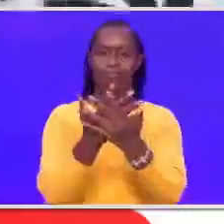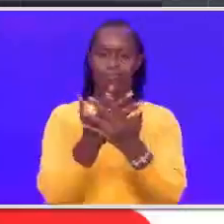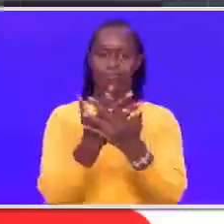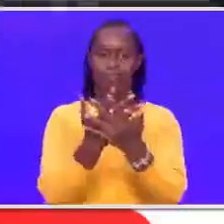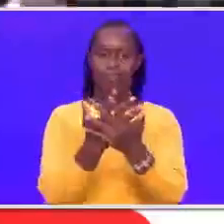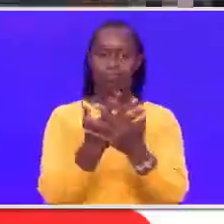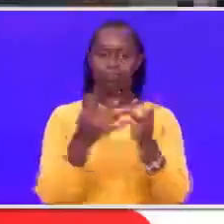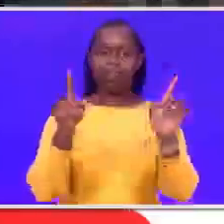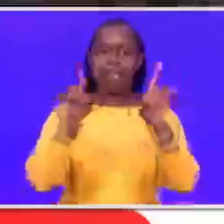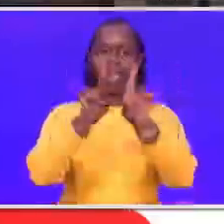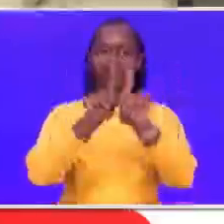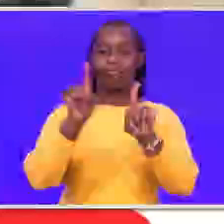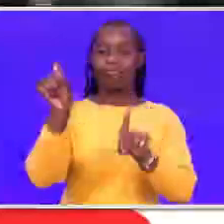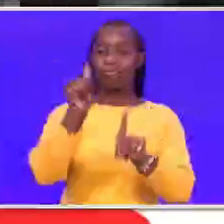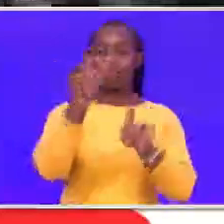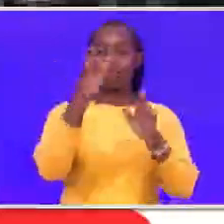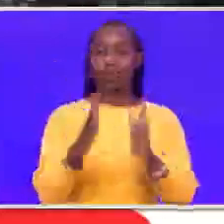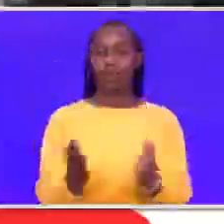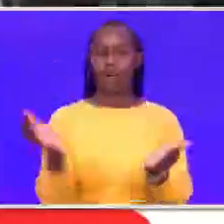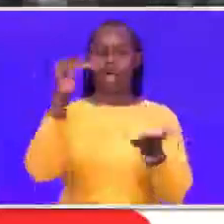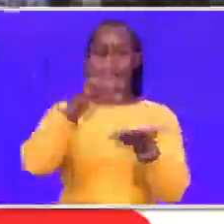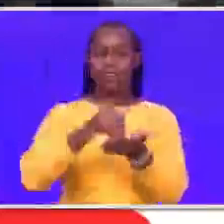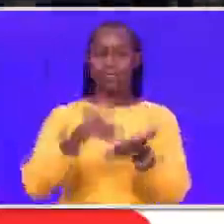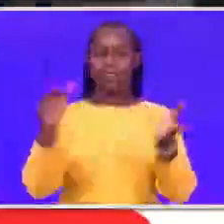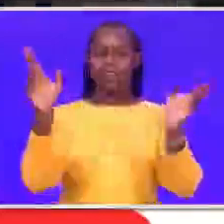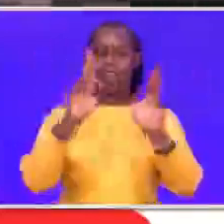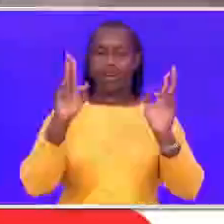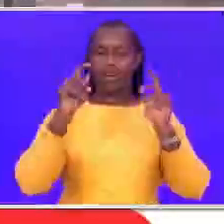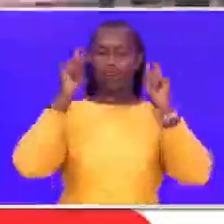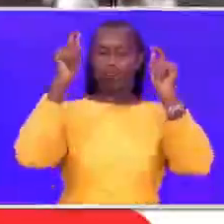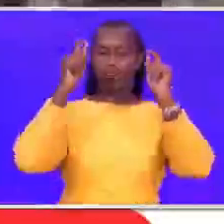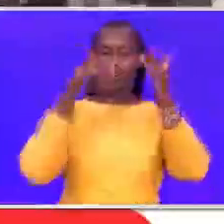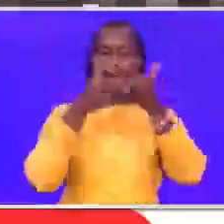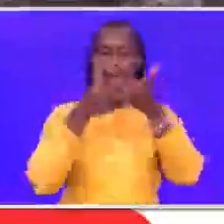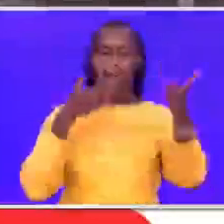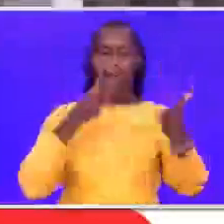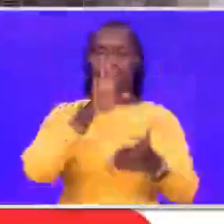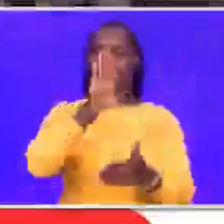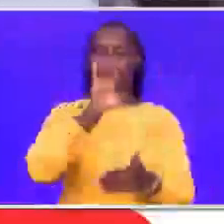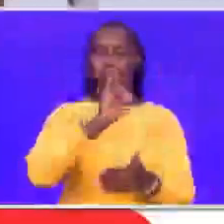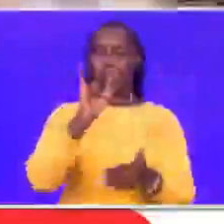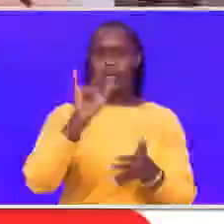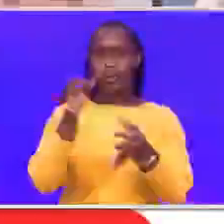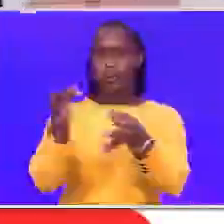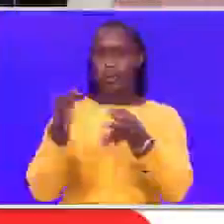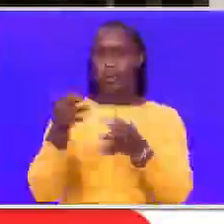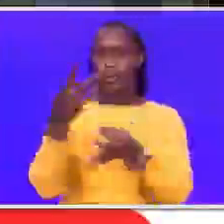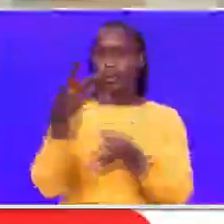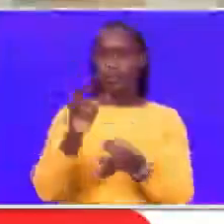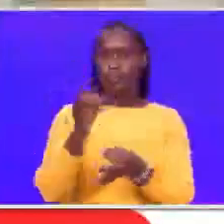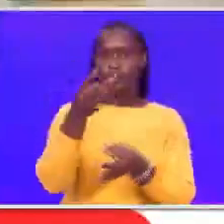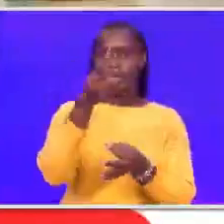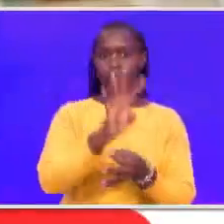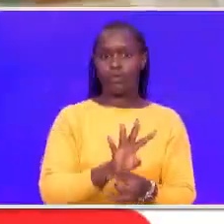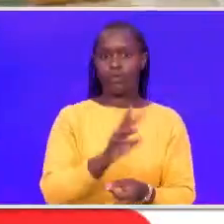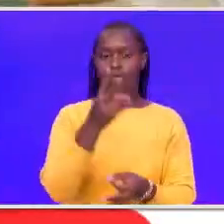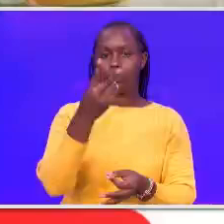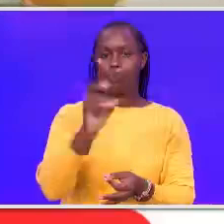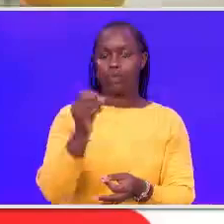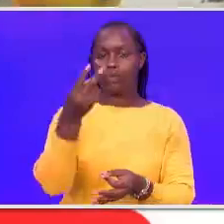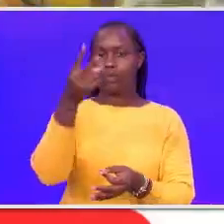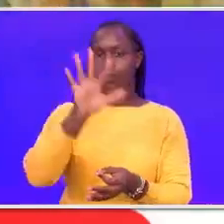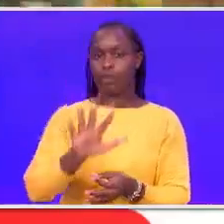As Kenyans prepare for another round of protests against the contentious finance bill 2024-2025 on